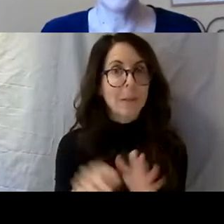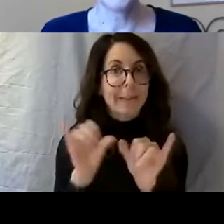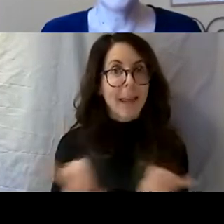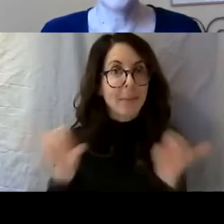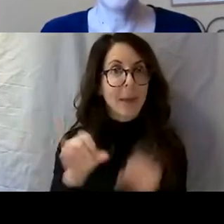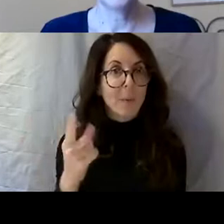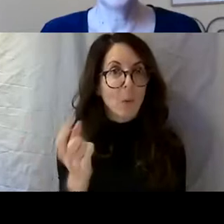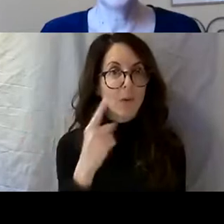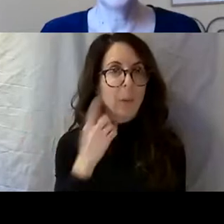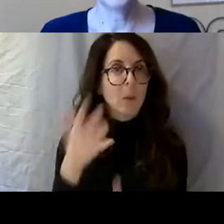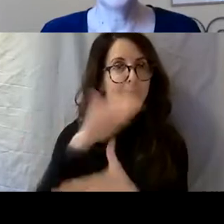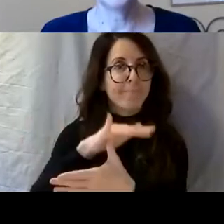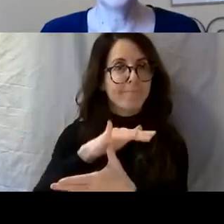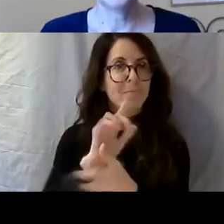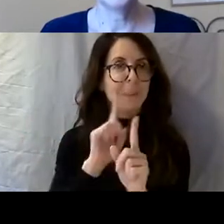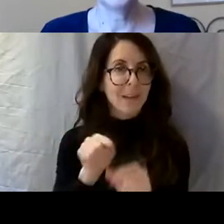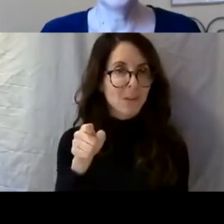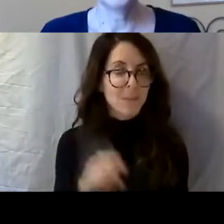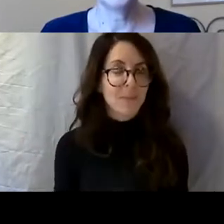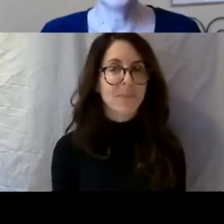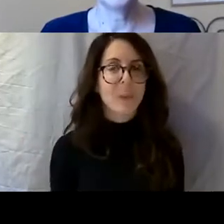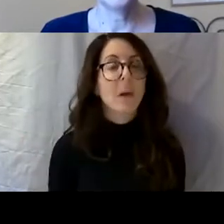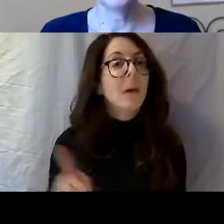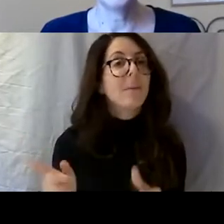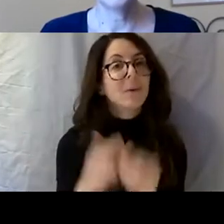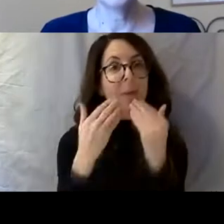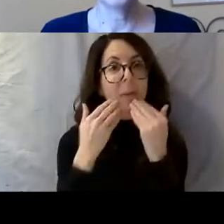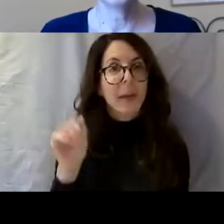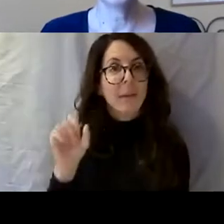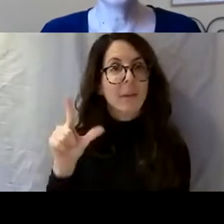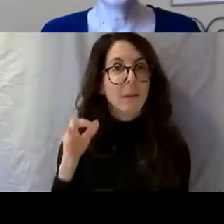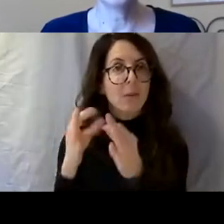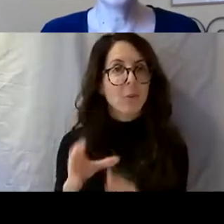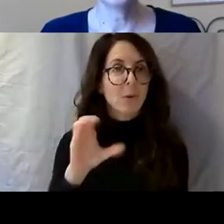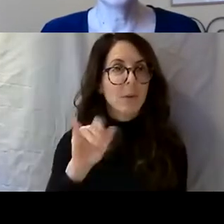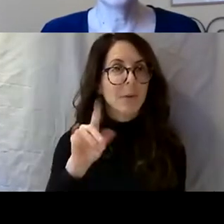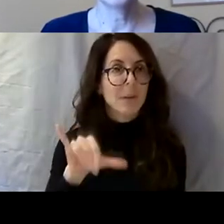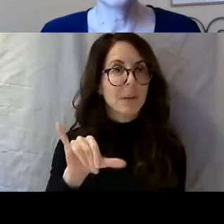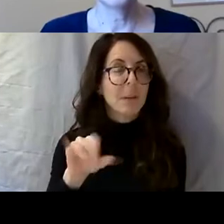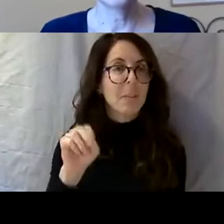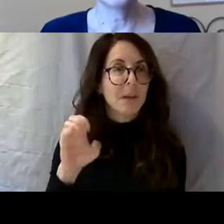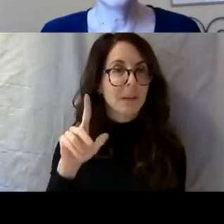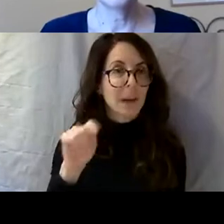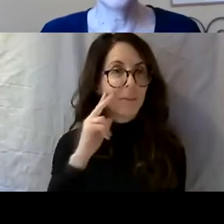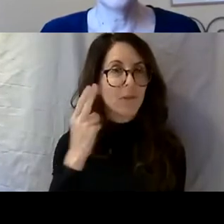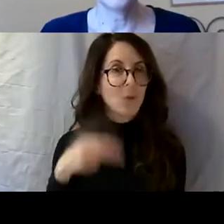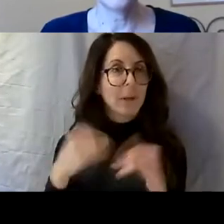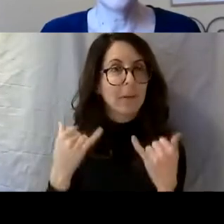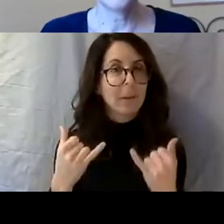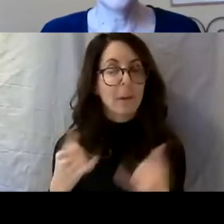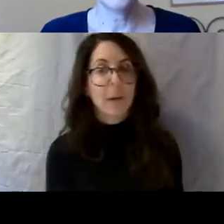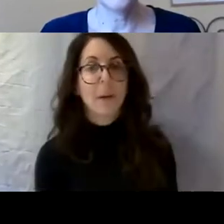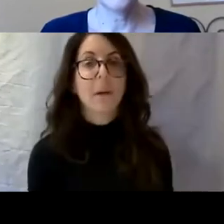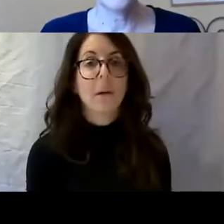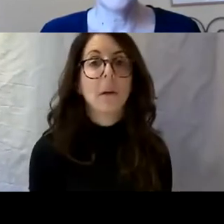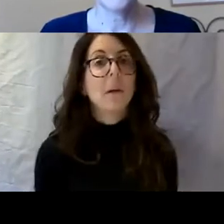ones. I'd like to take a moment today to thank our ASL interpreter, Cindy Muscat, for joining us today. If you'd like, you can pin